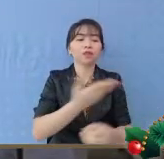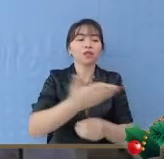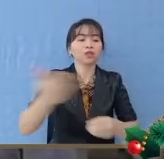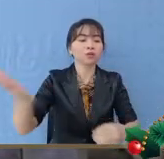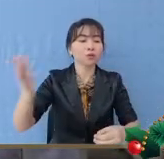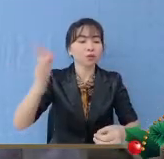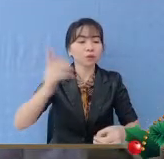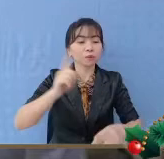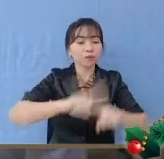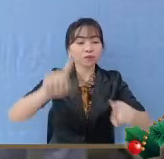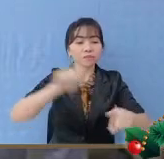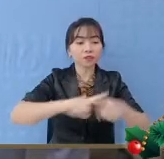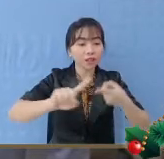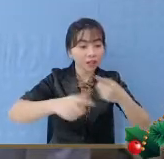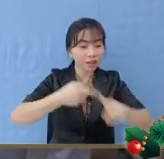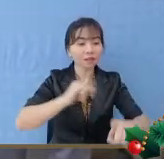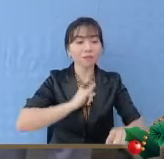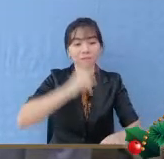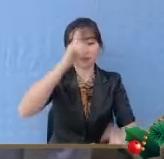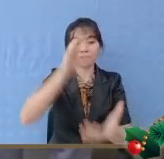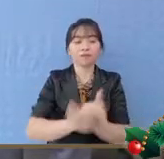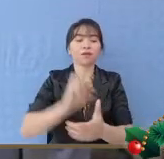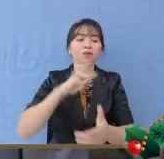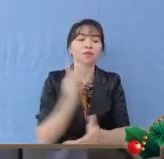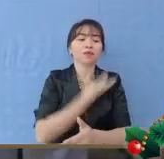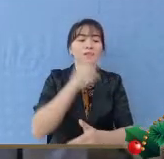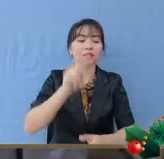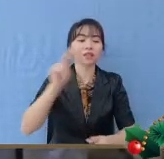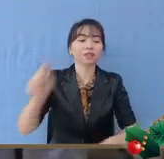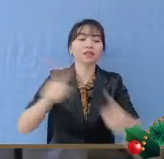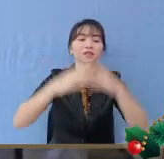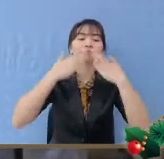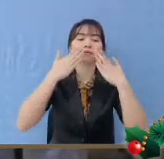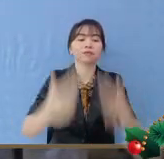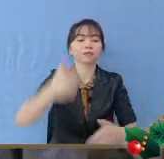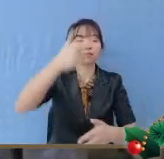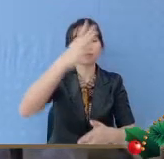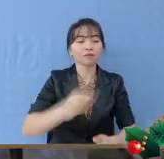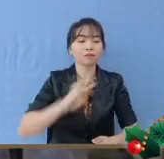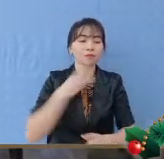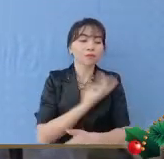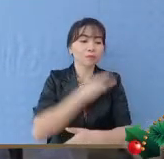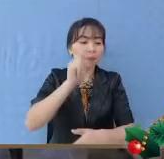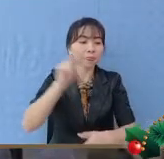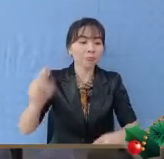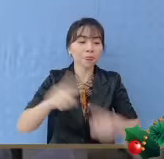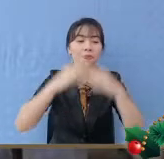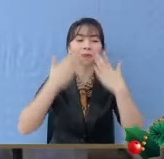about you, but friend, I believe we need to thank God.